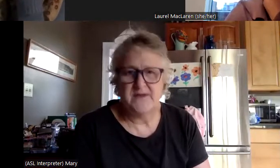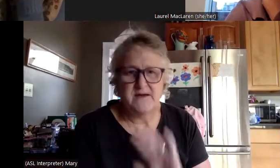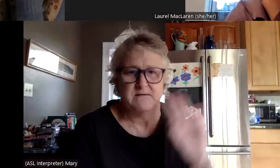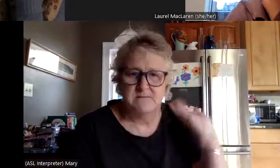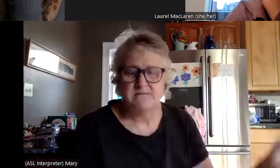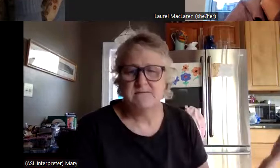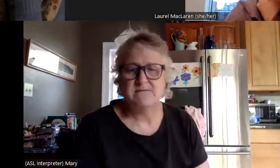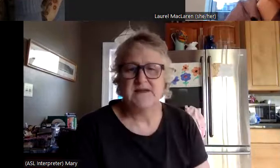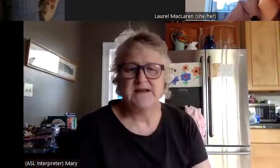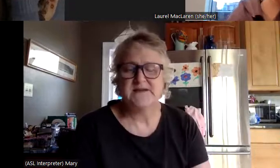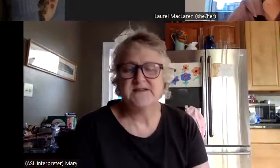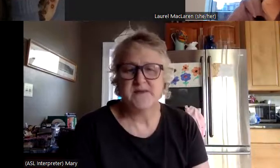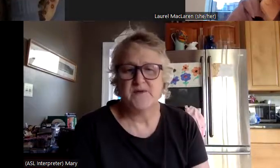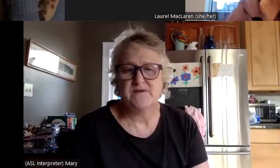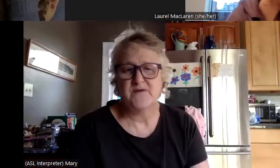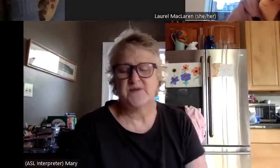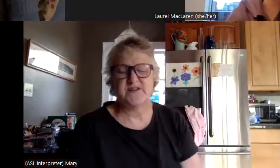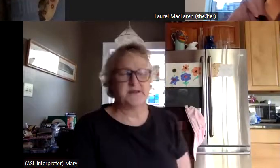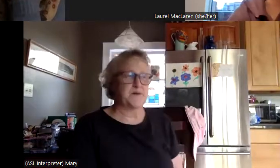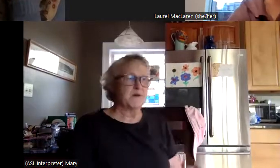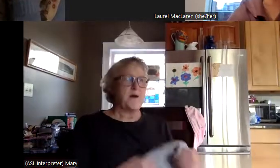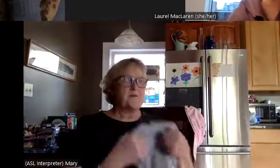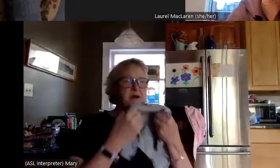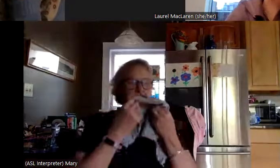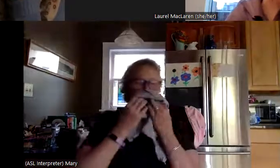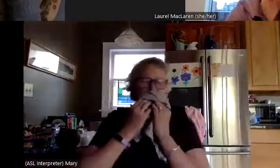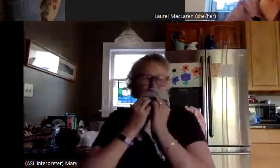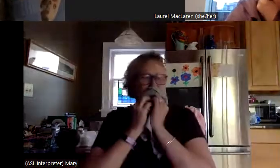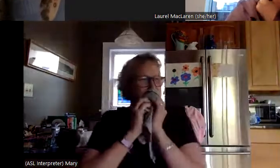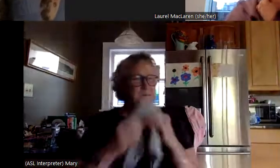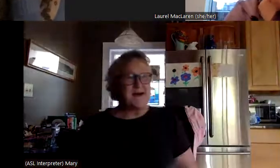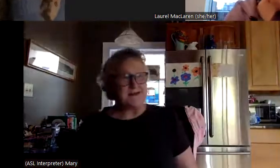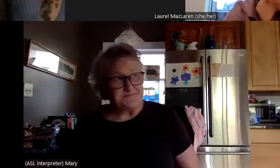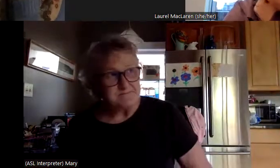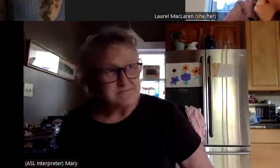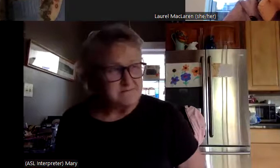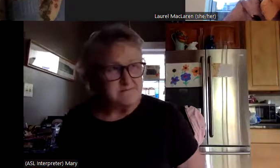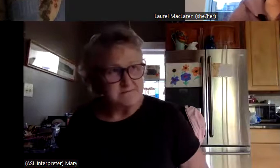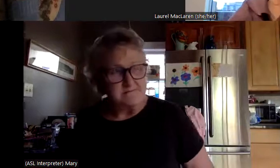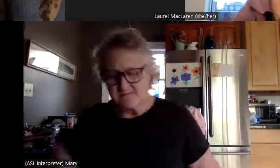over and then get into December, November and December. But